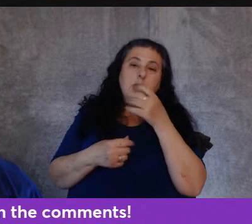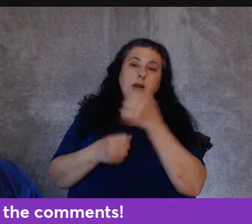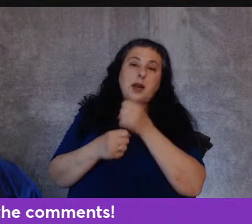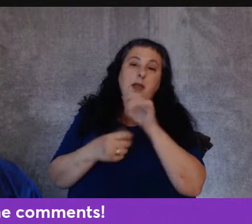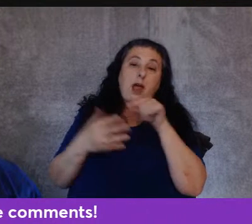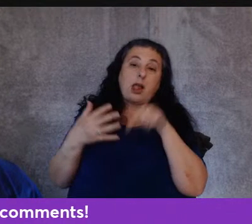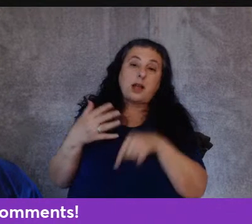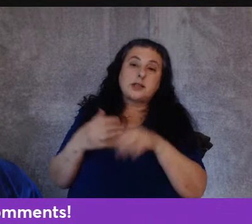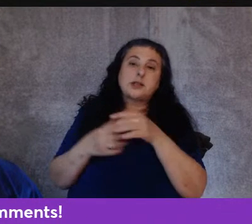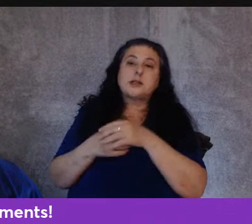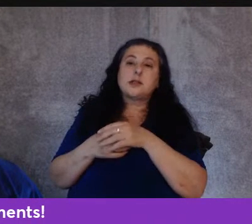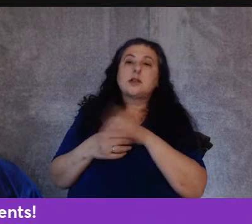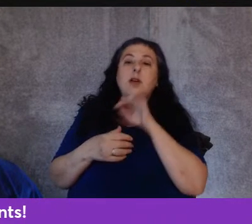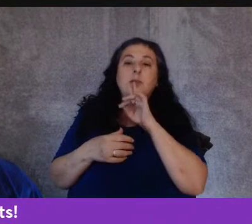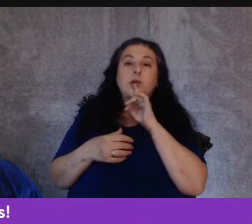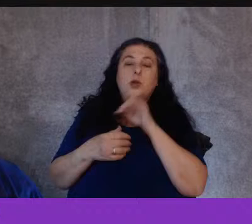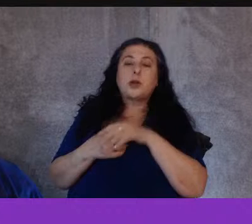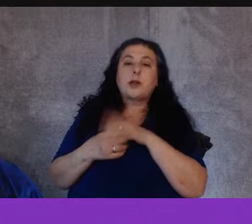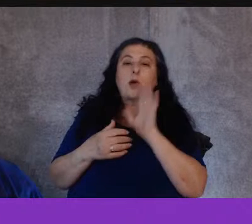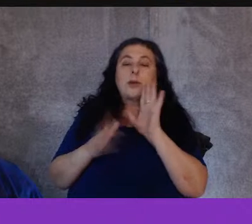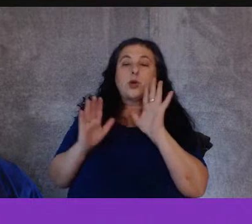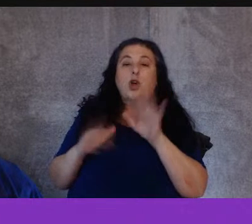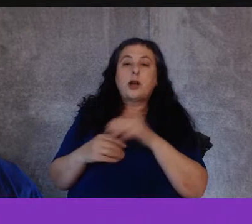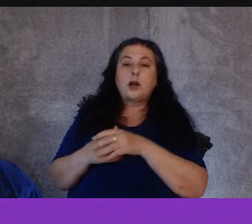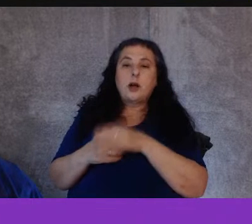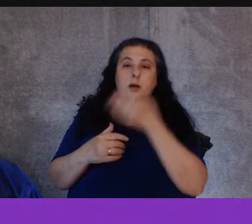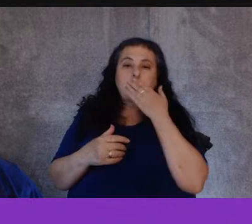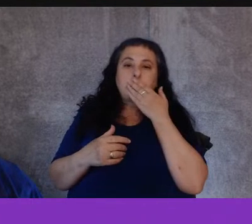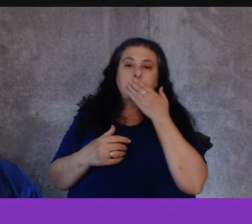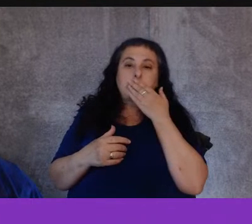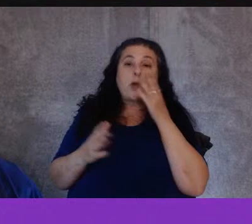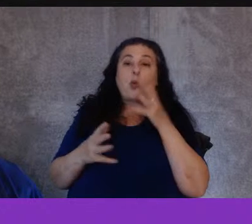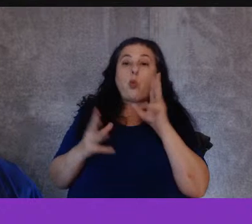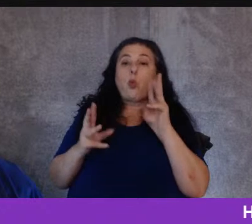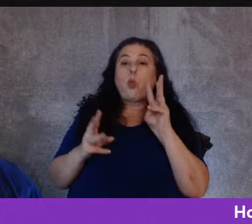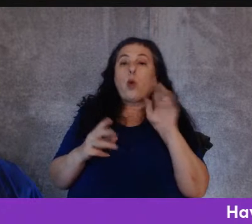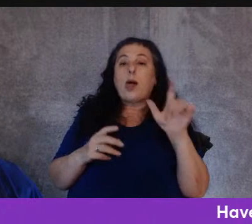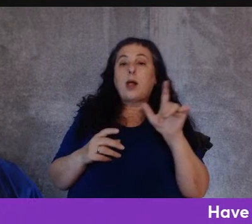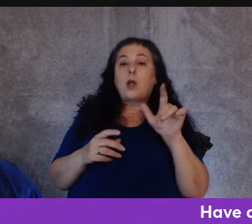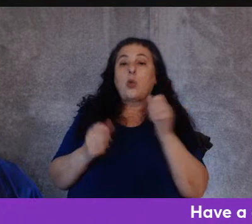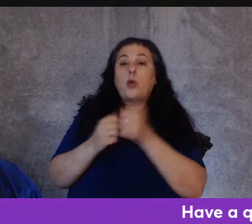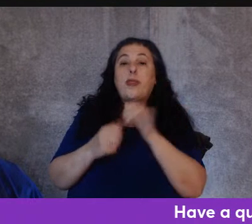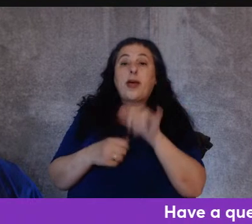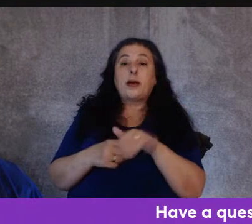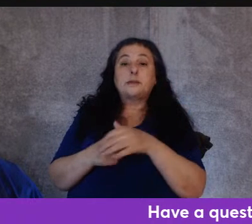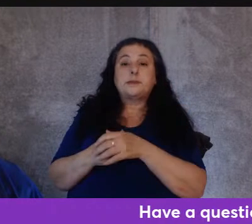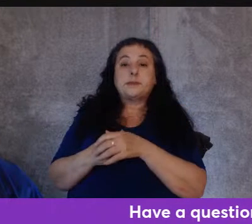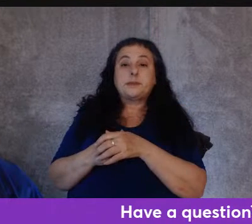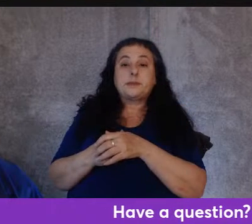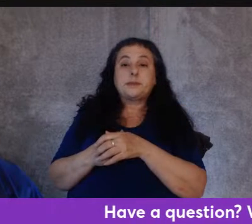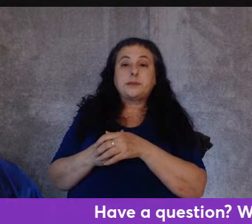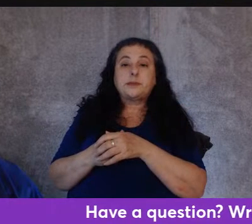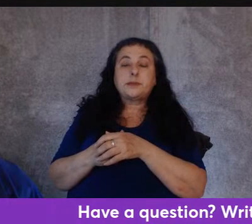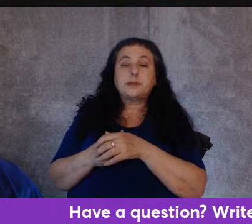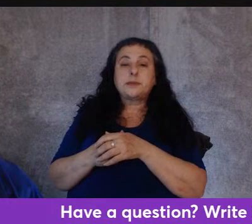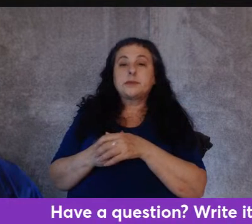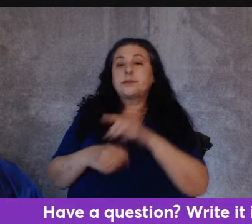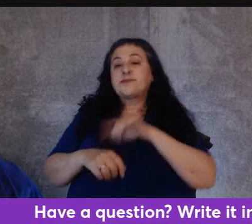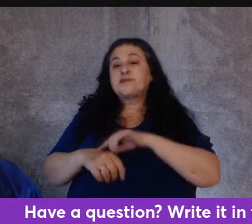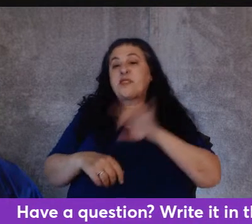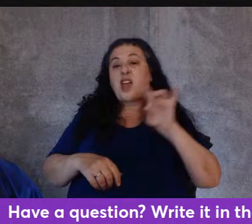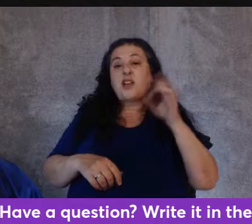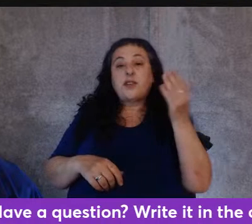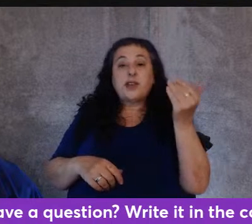list. So Absolutely. That would be great. Okay. All right. Well, with that, it's about 8:15